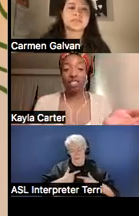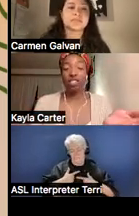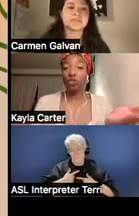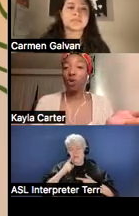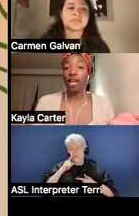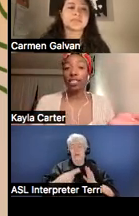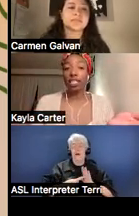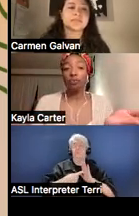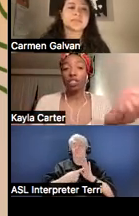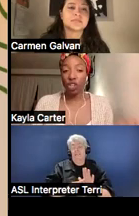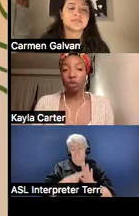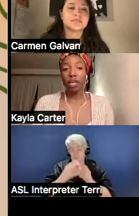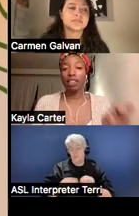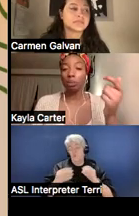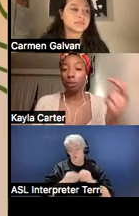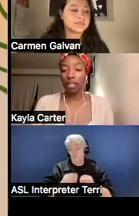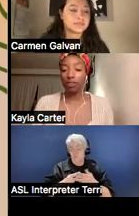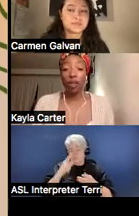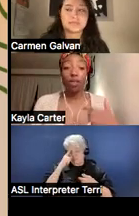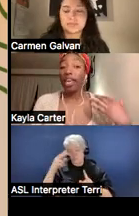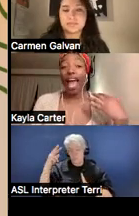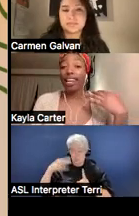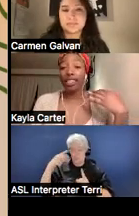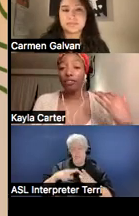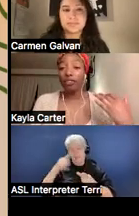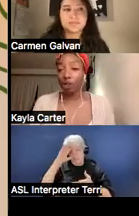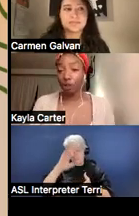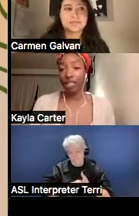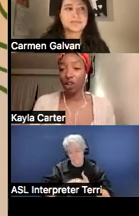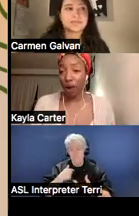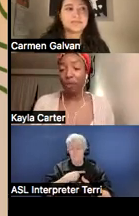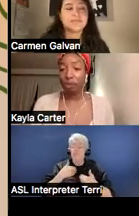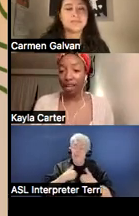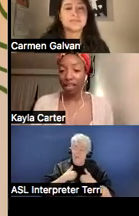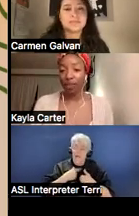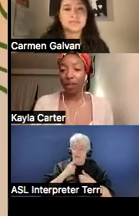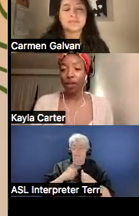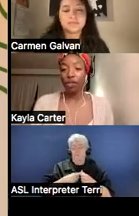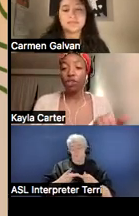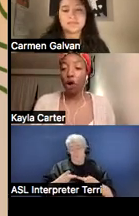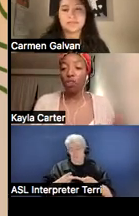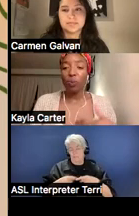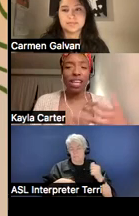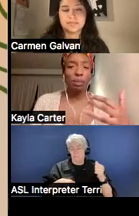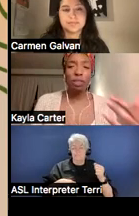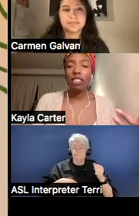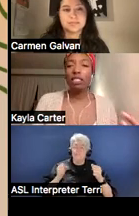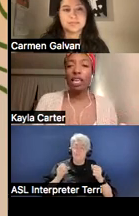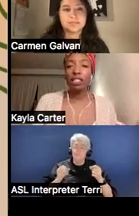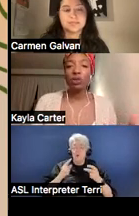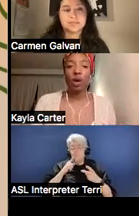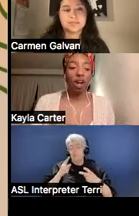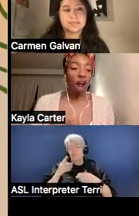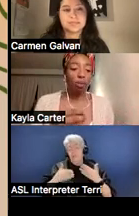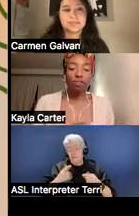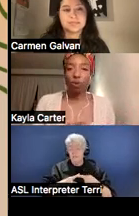reflects the stories, the judgment, and the beliefs that we had in the first place around money. So then we end up in these